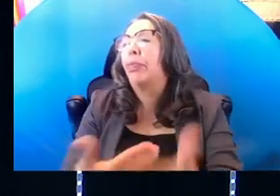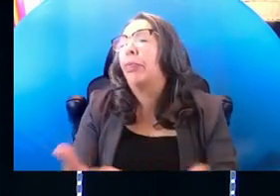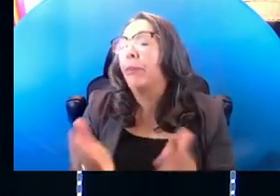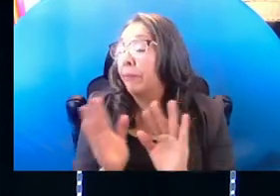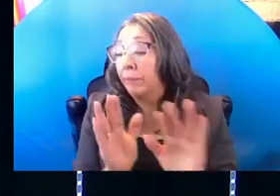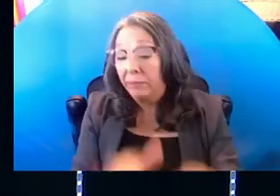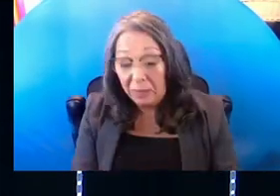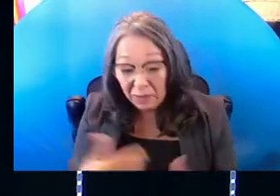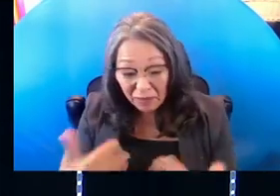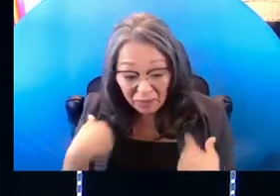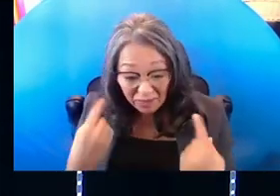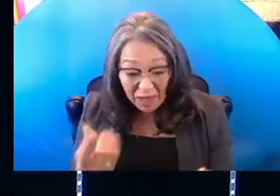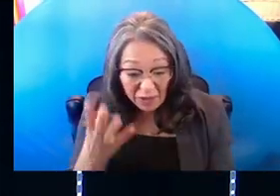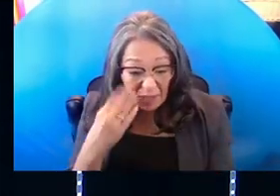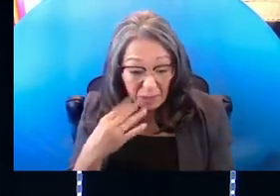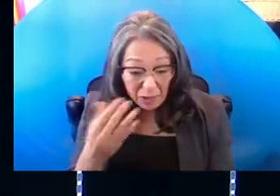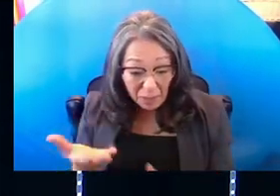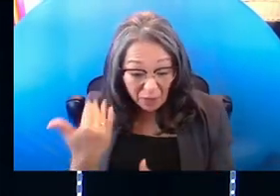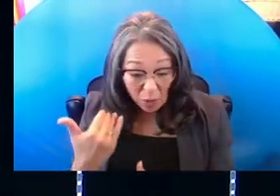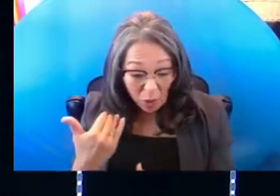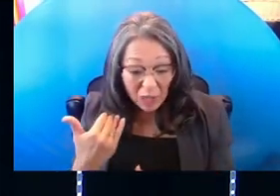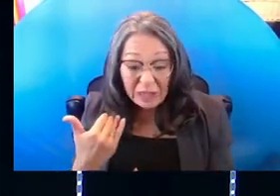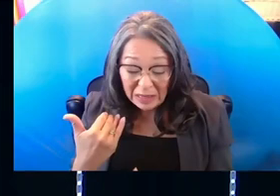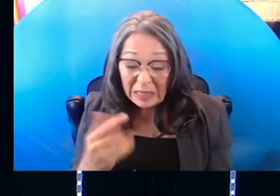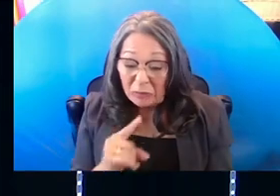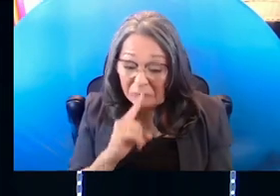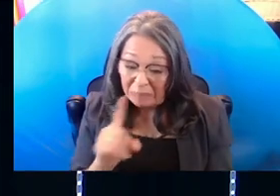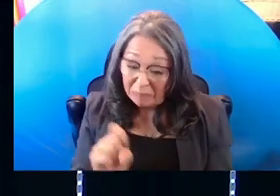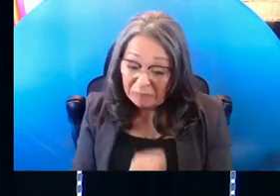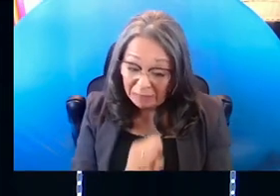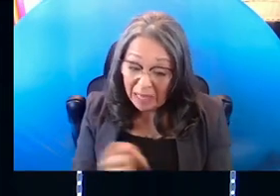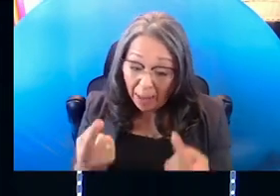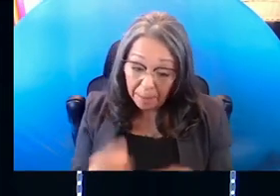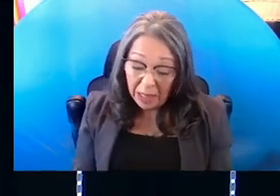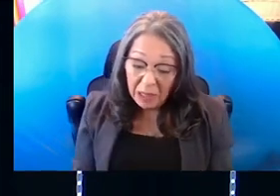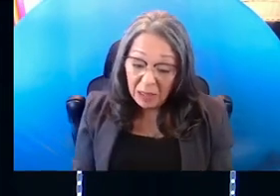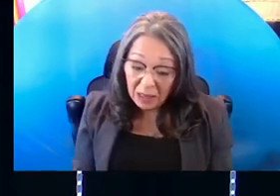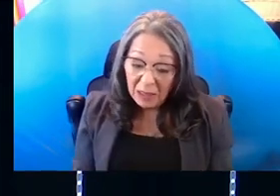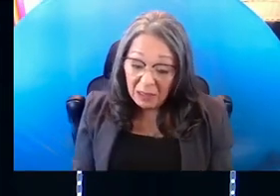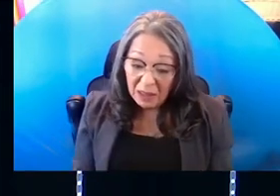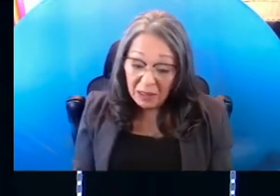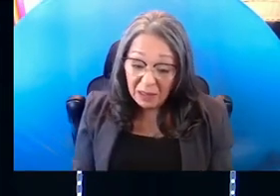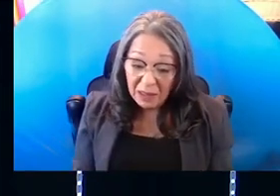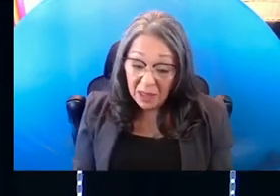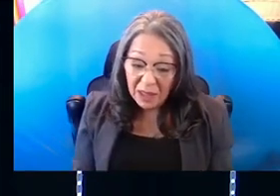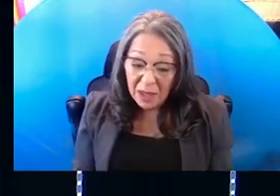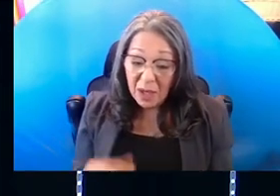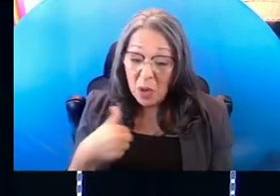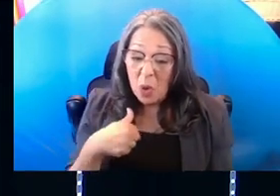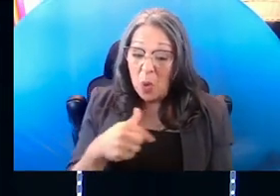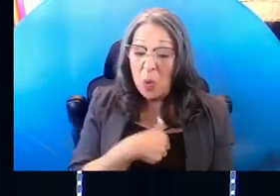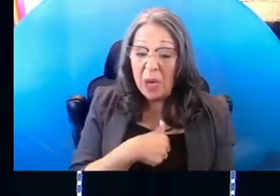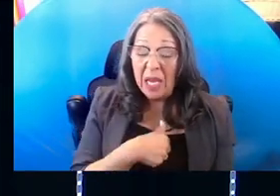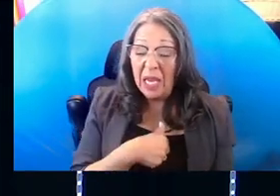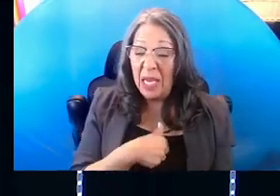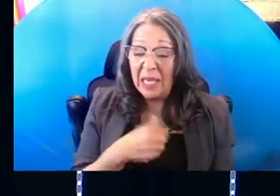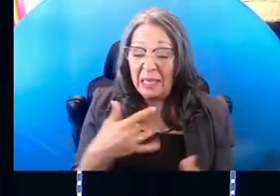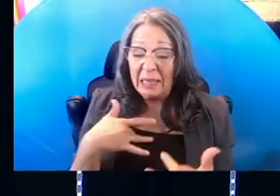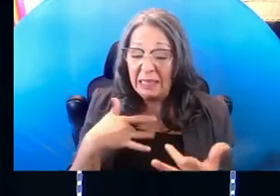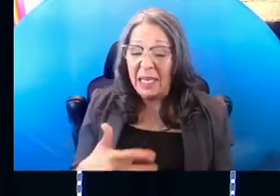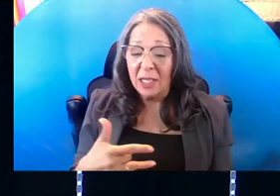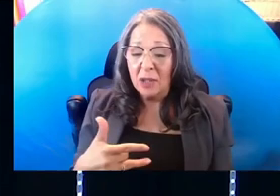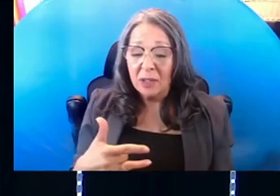You ever been there? Amen. It's a very real place. We've been there, church. We do that. We press fast forward.